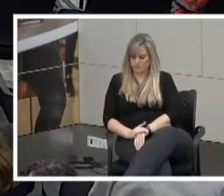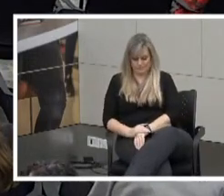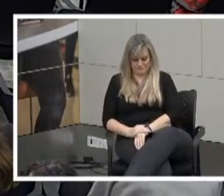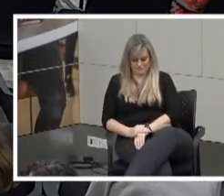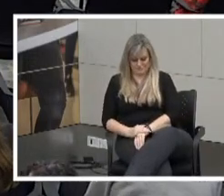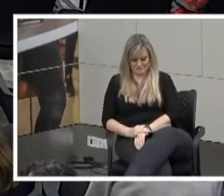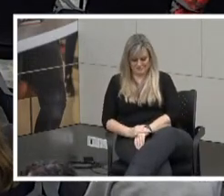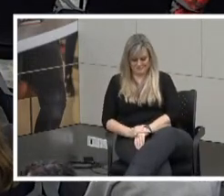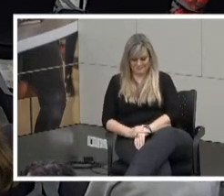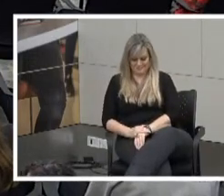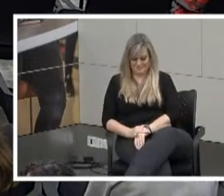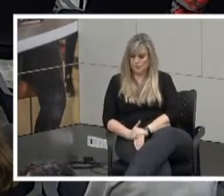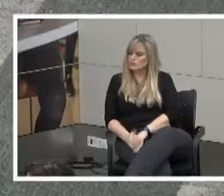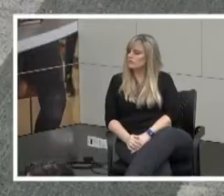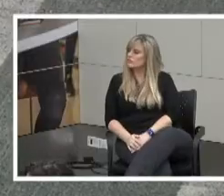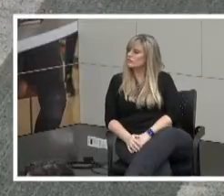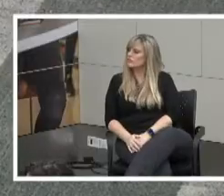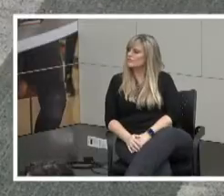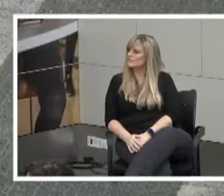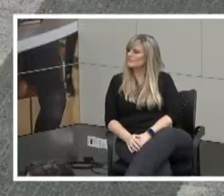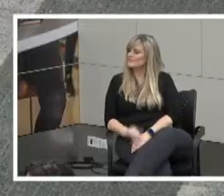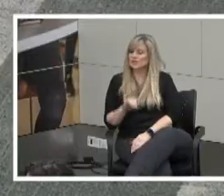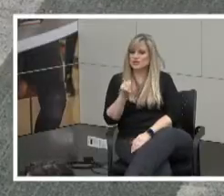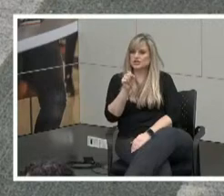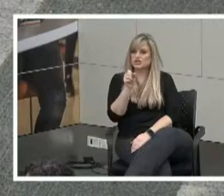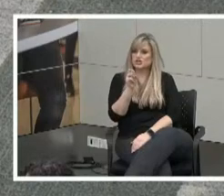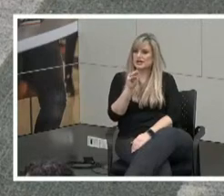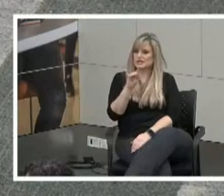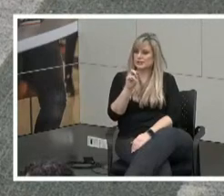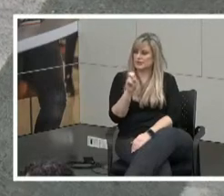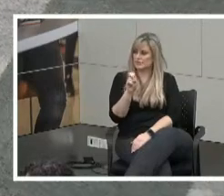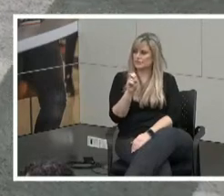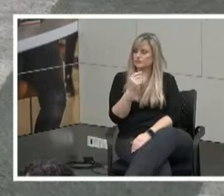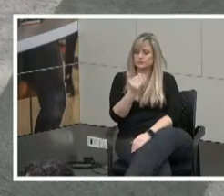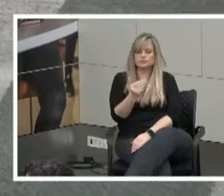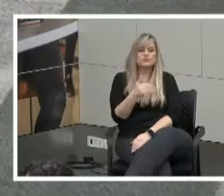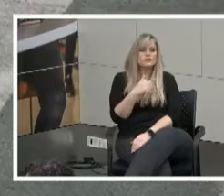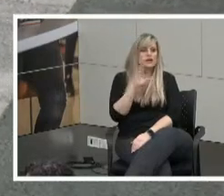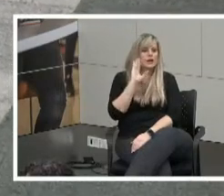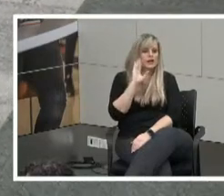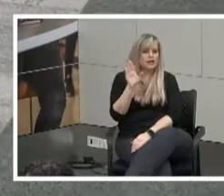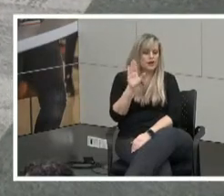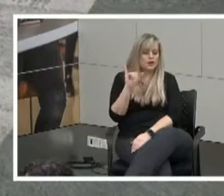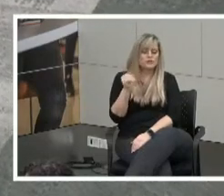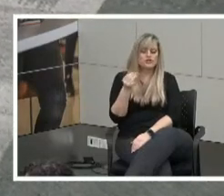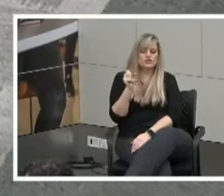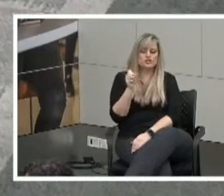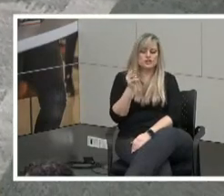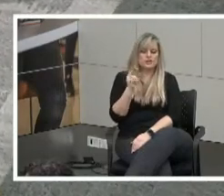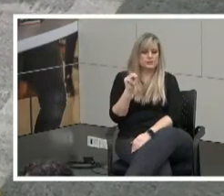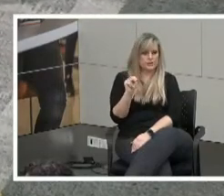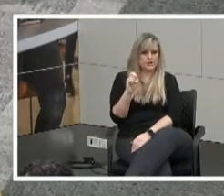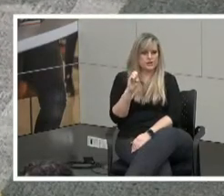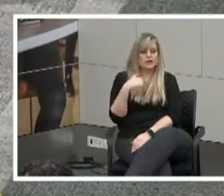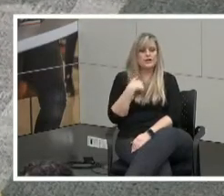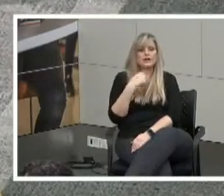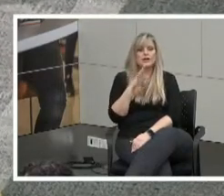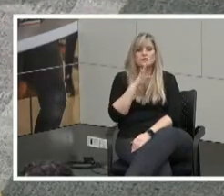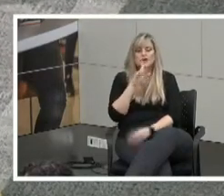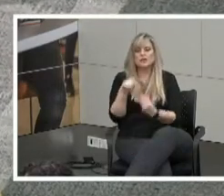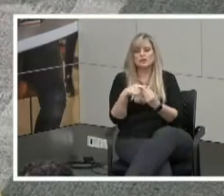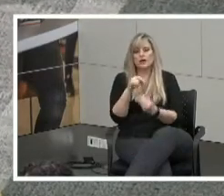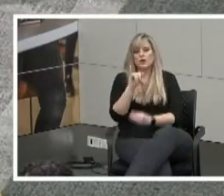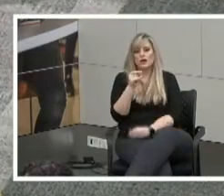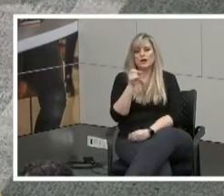you did we skip are you Jasmine Jasmine yes go ahead hi I'm Jasmine kadim and I'm speaking on item